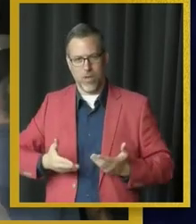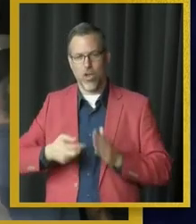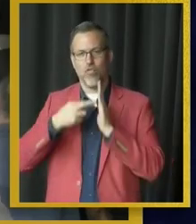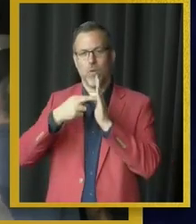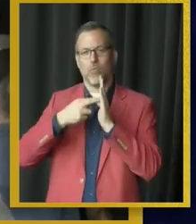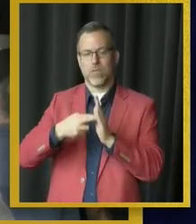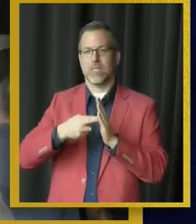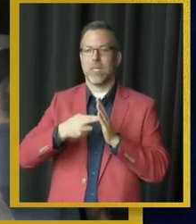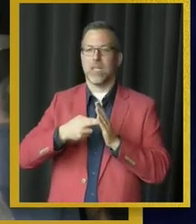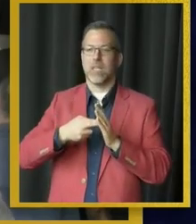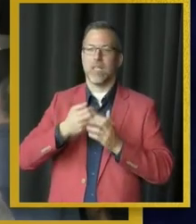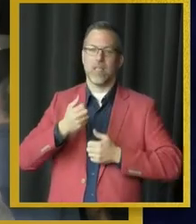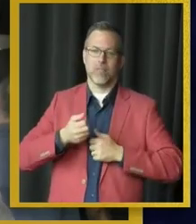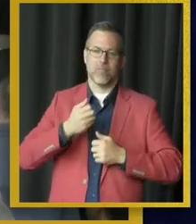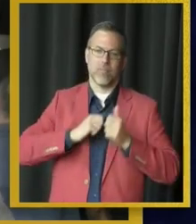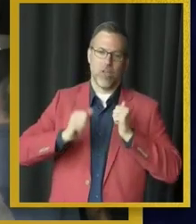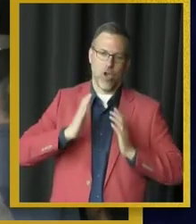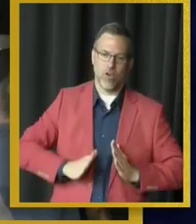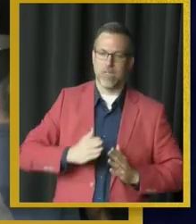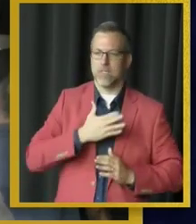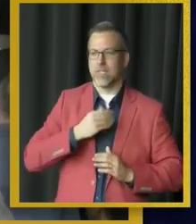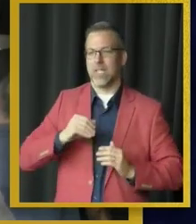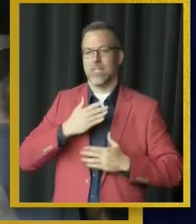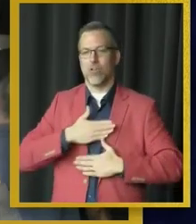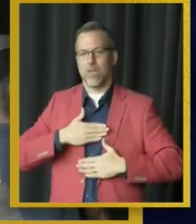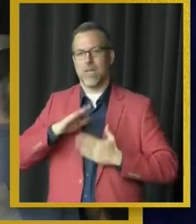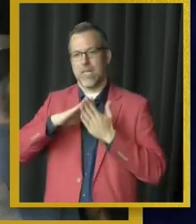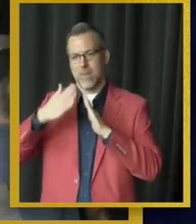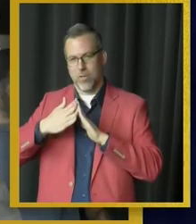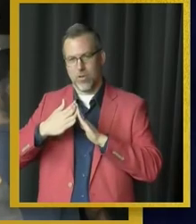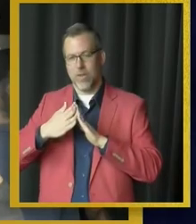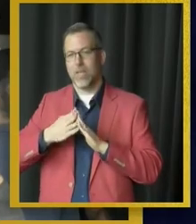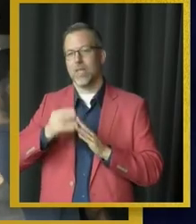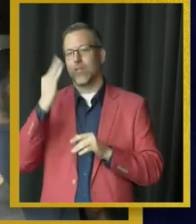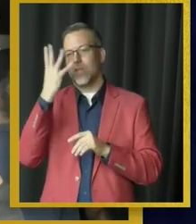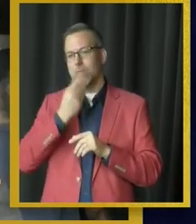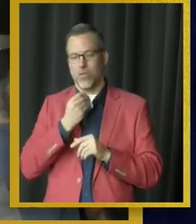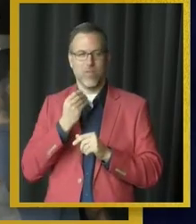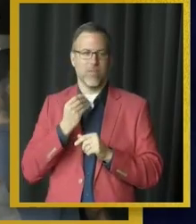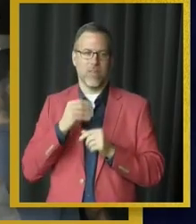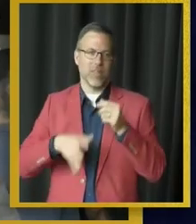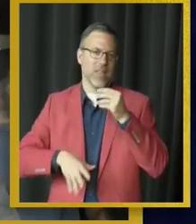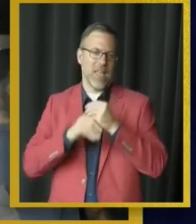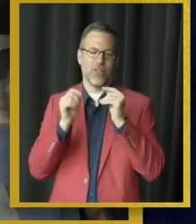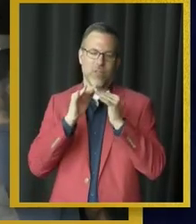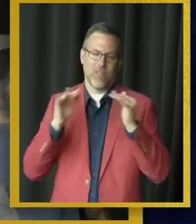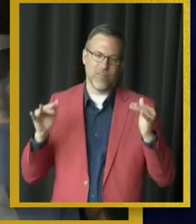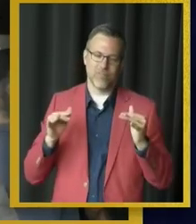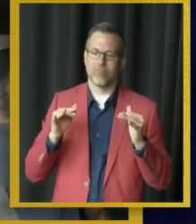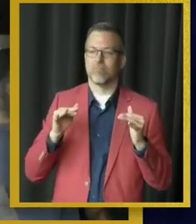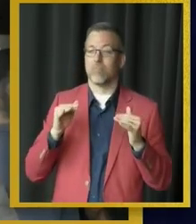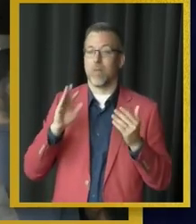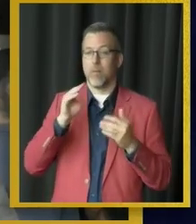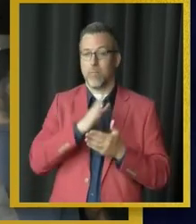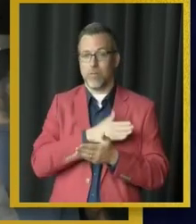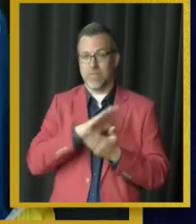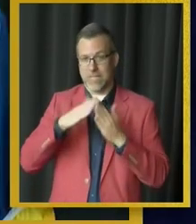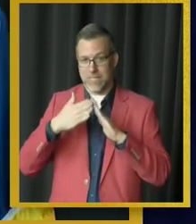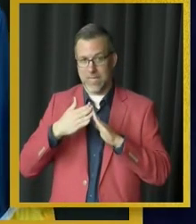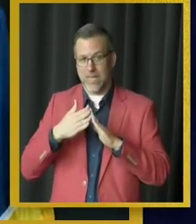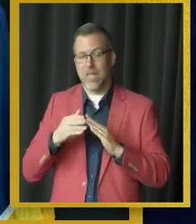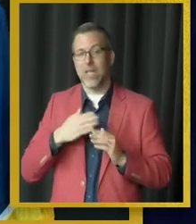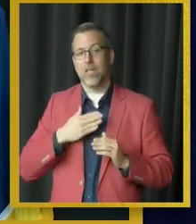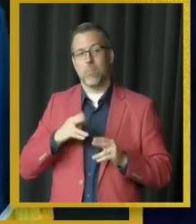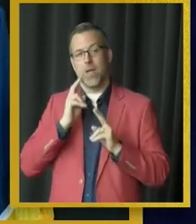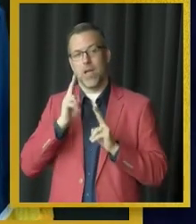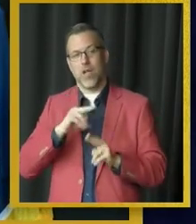representing the artist and entertainer community that adds so beautifully and fabulously to the diverse community of Music City. And on that note, it is my